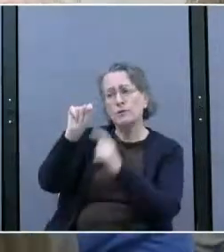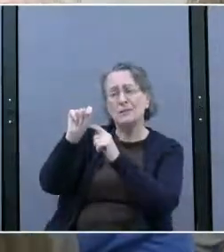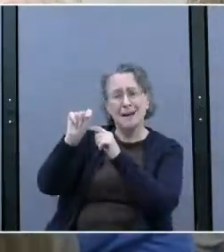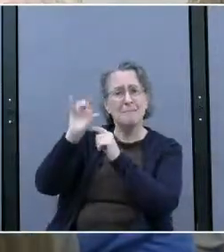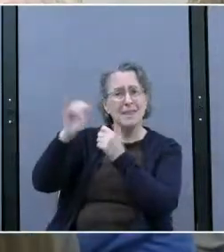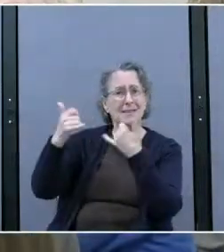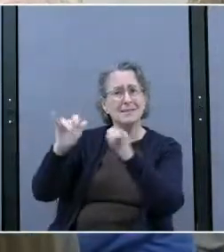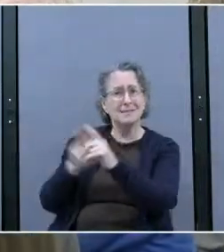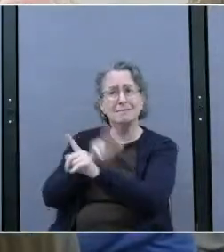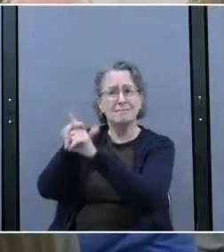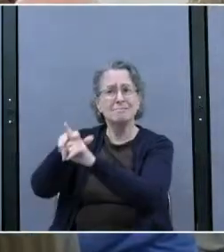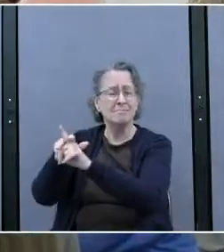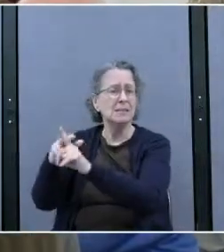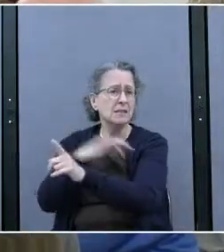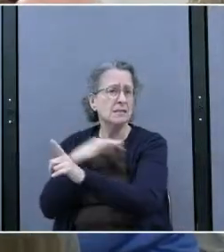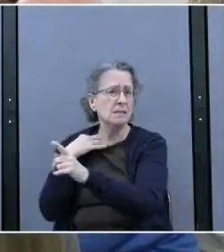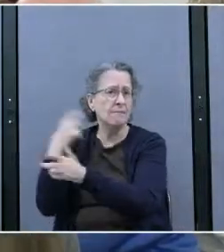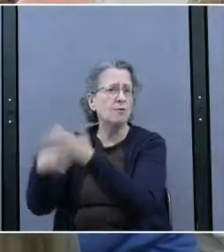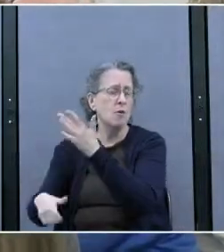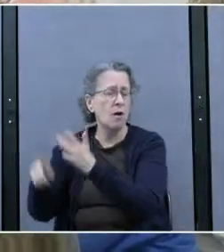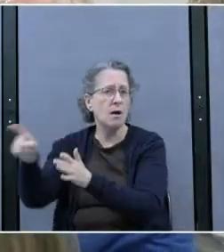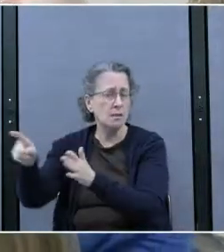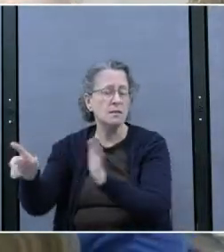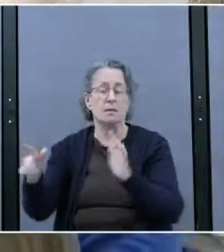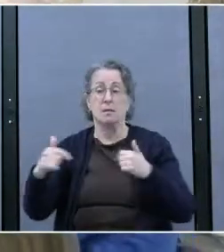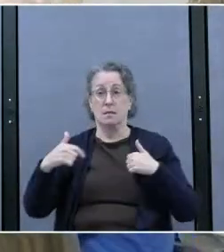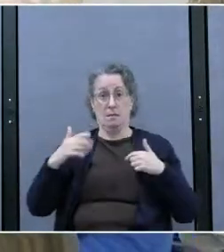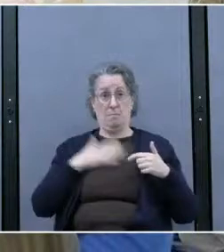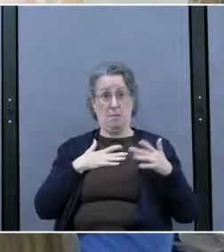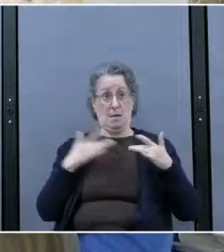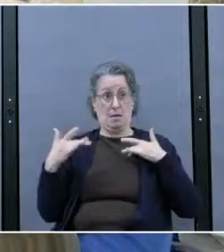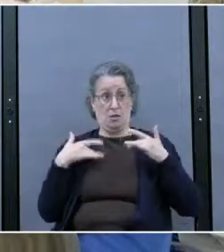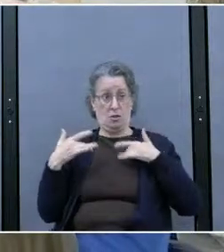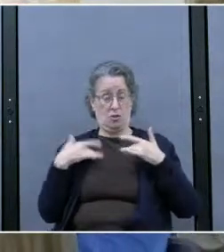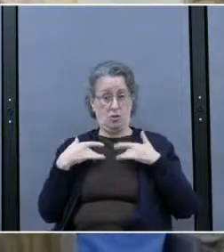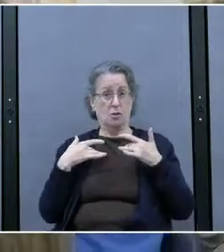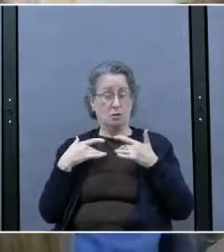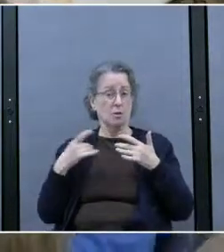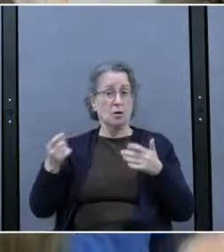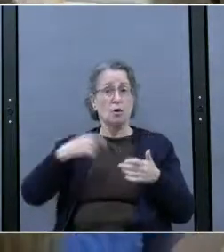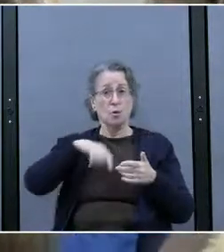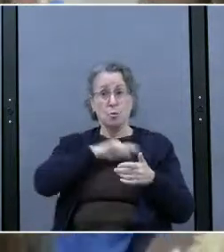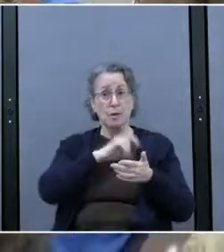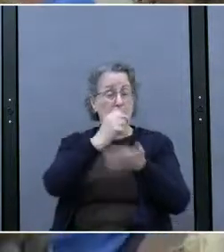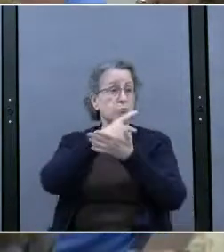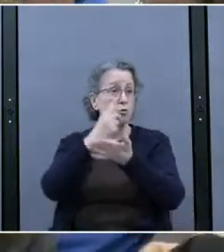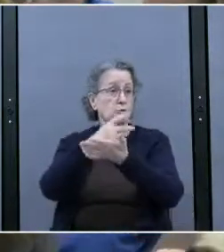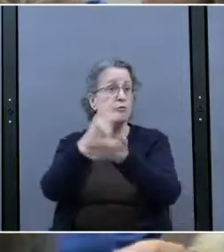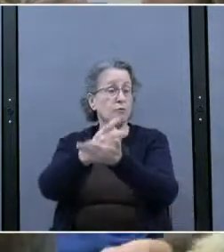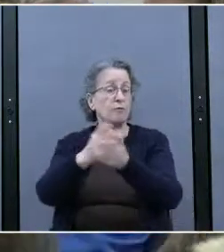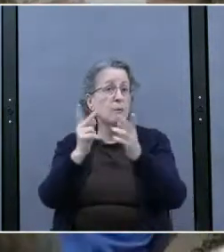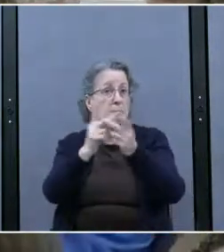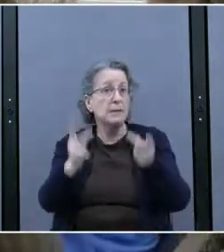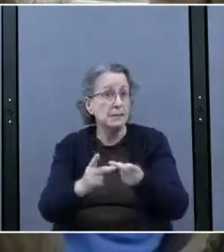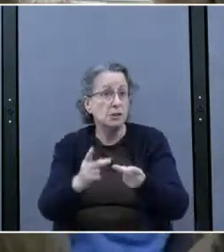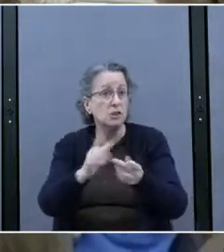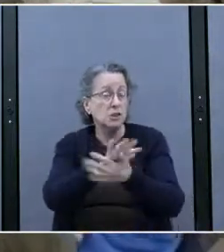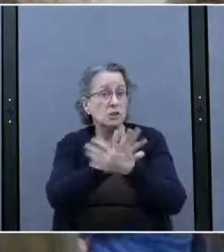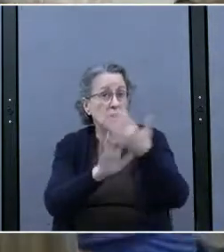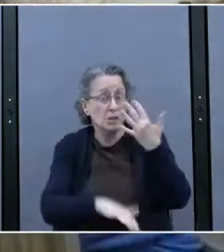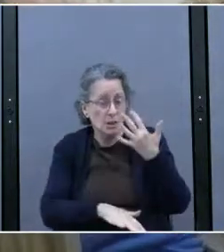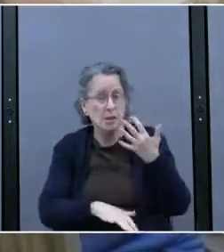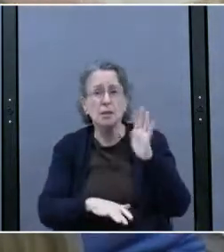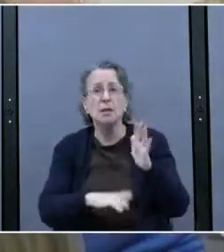for. My concern is that historically we have approved things and then money approved for one purpose ends up in